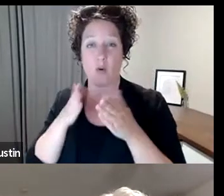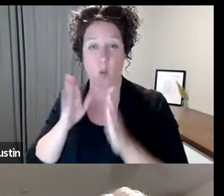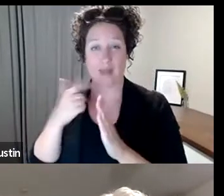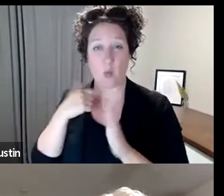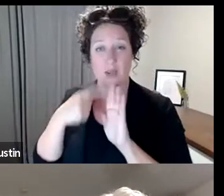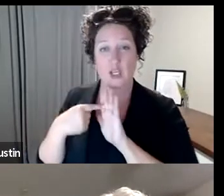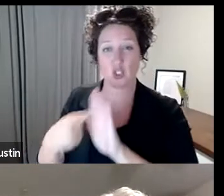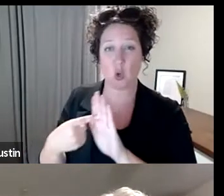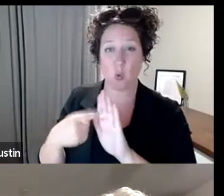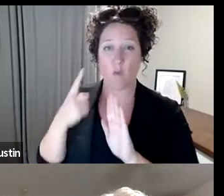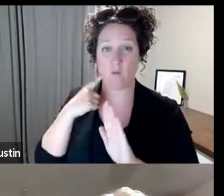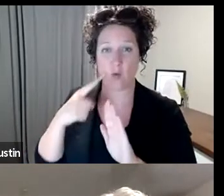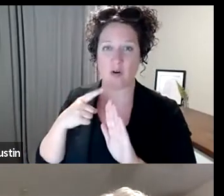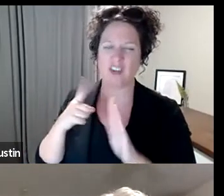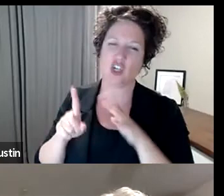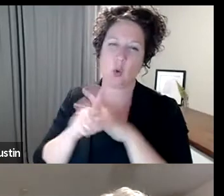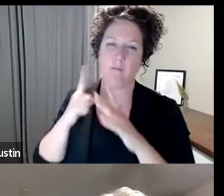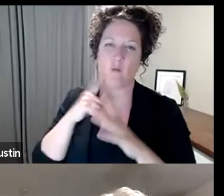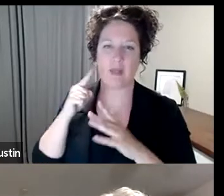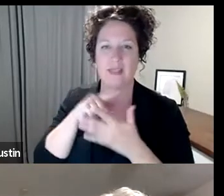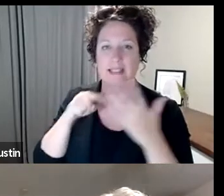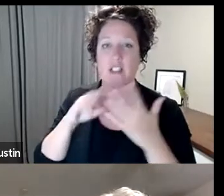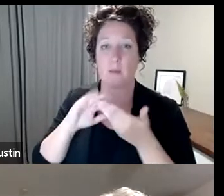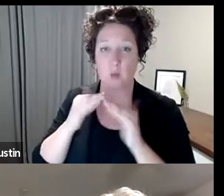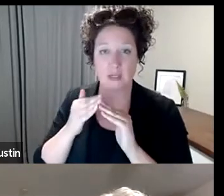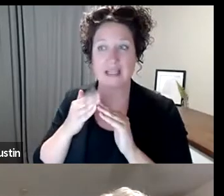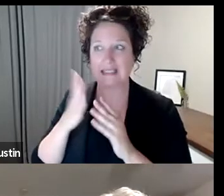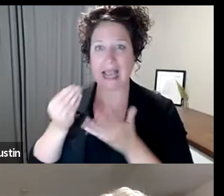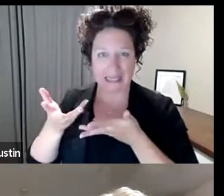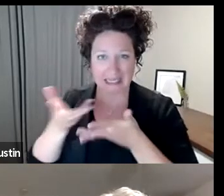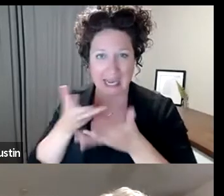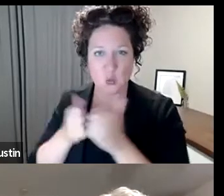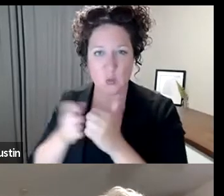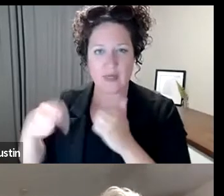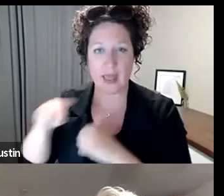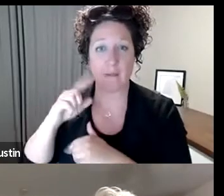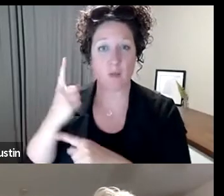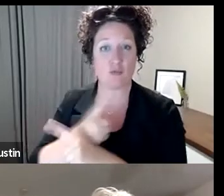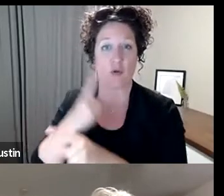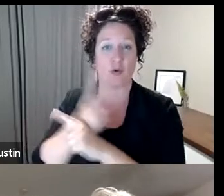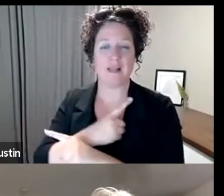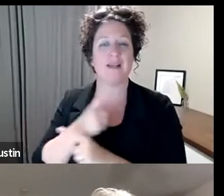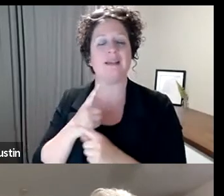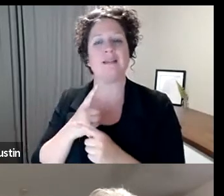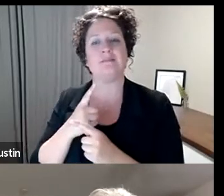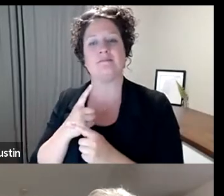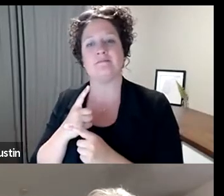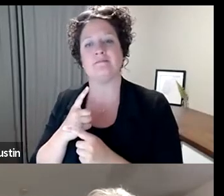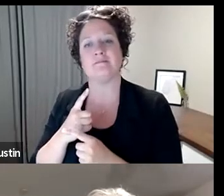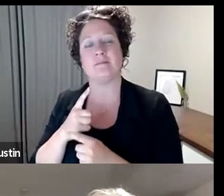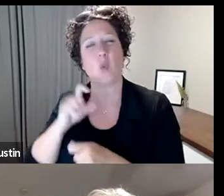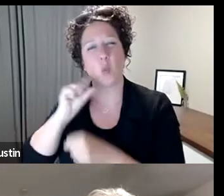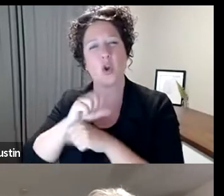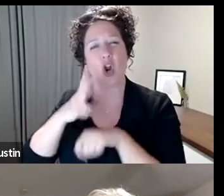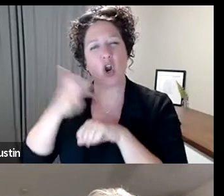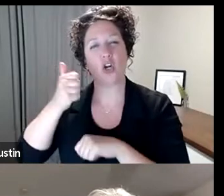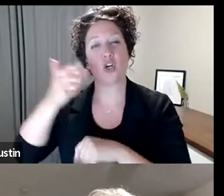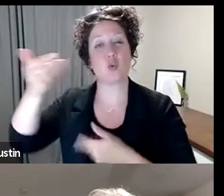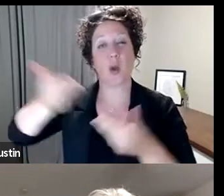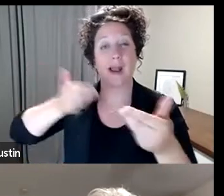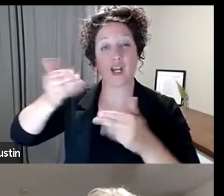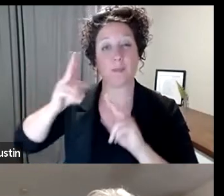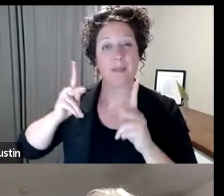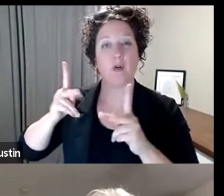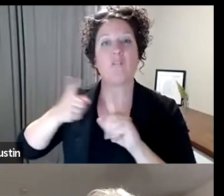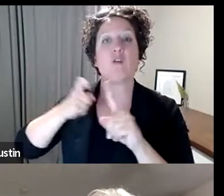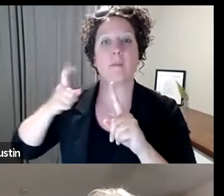these communities to engage with them in an appropriate way is to, you know, work harder to hire people from within